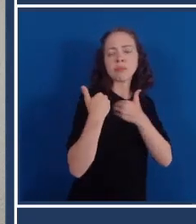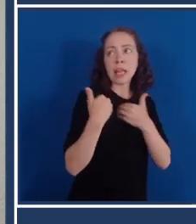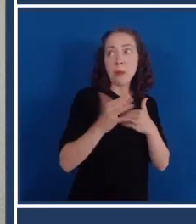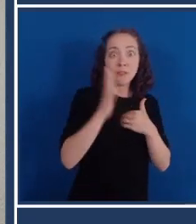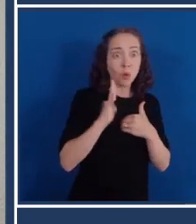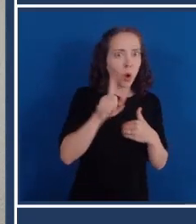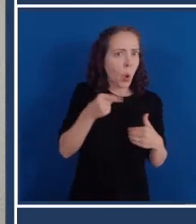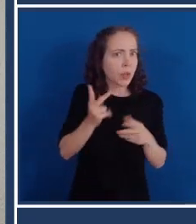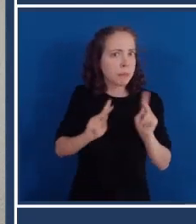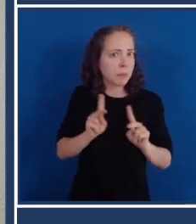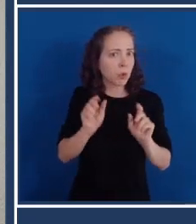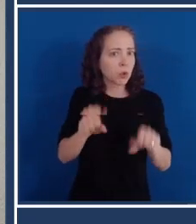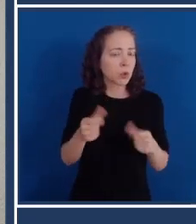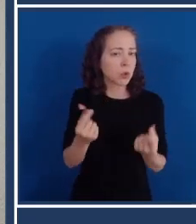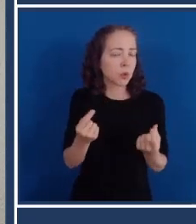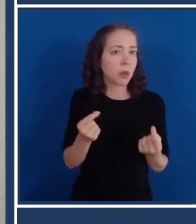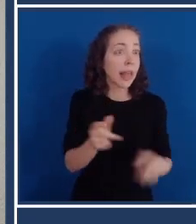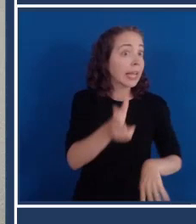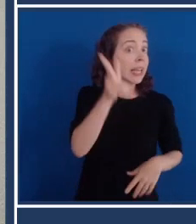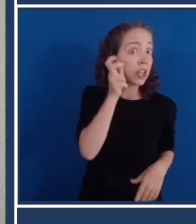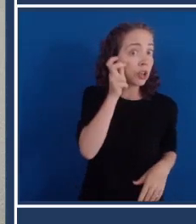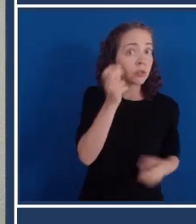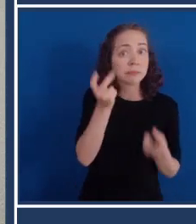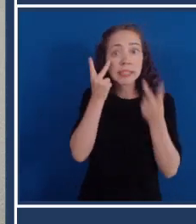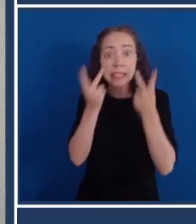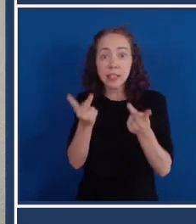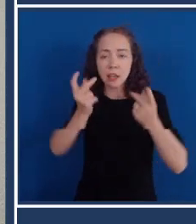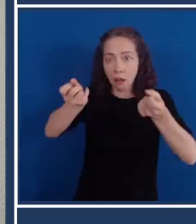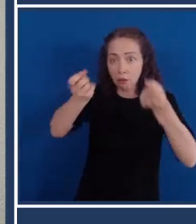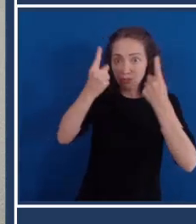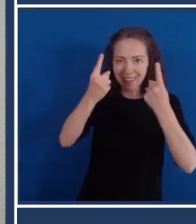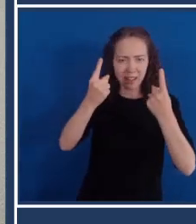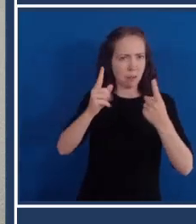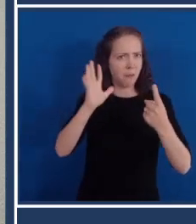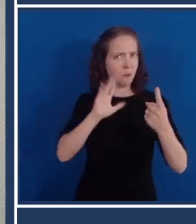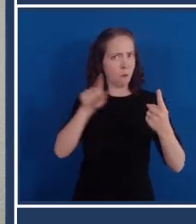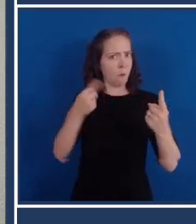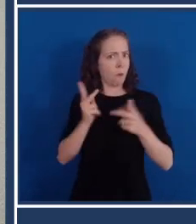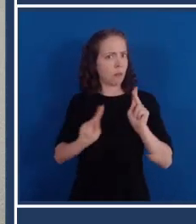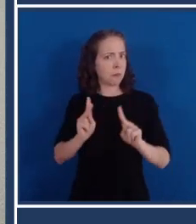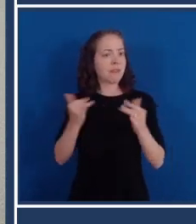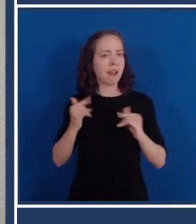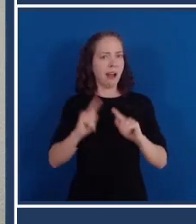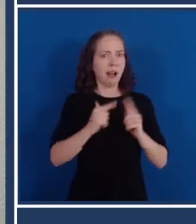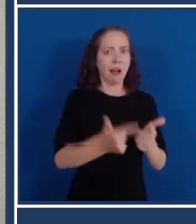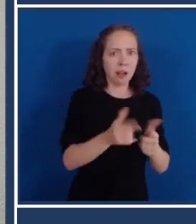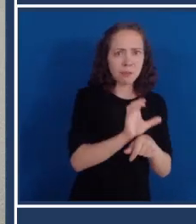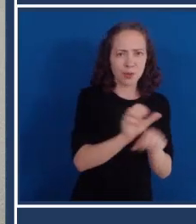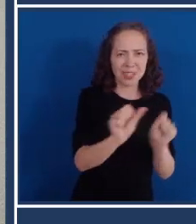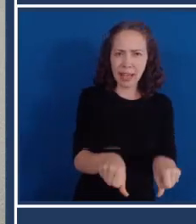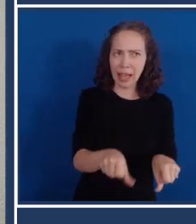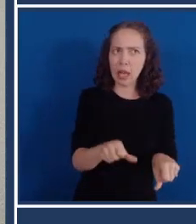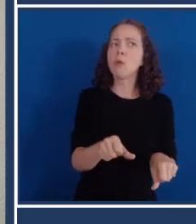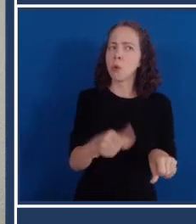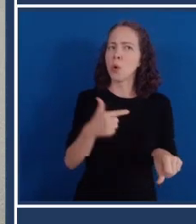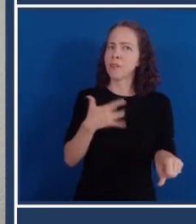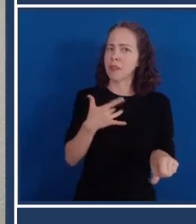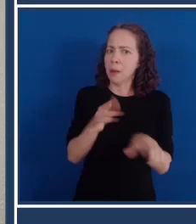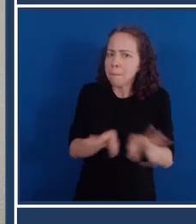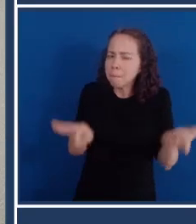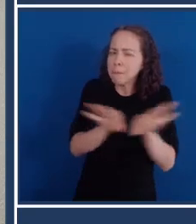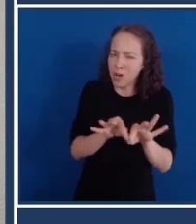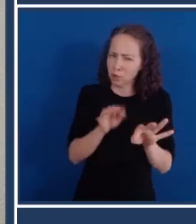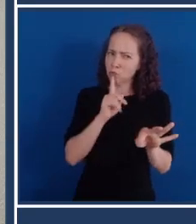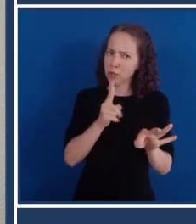to understand. So we really think this could be as important as other technological advances,